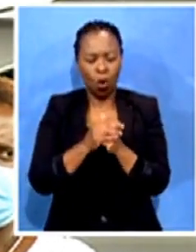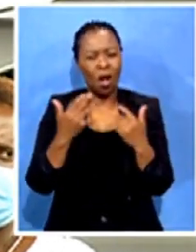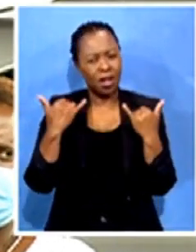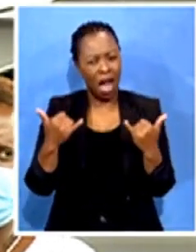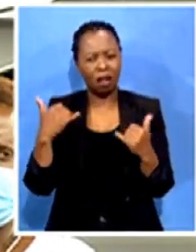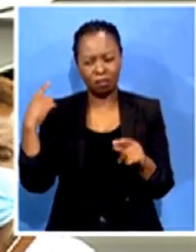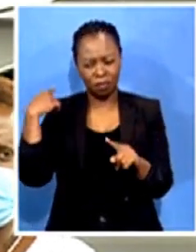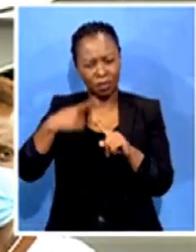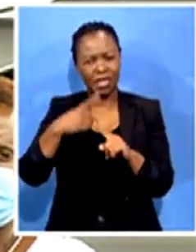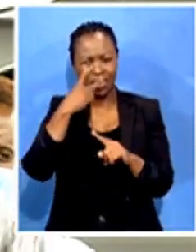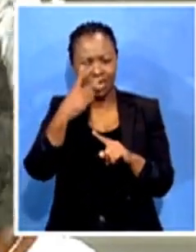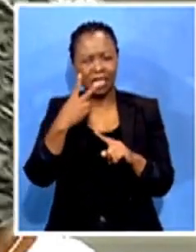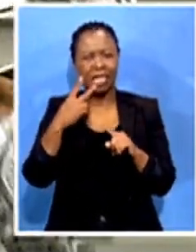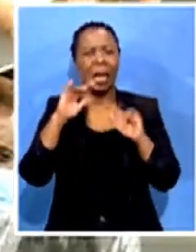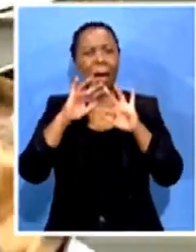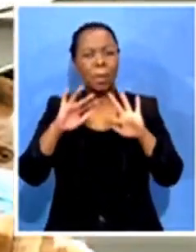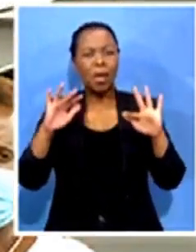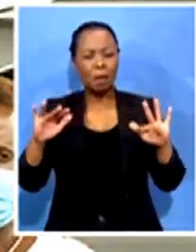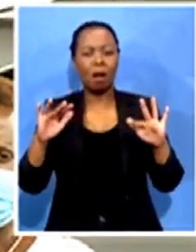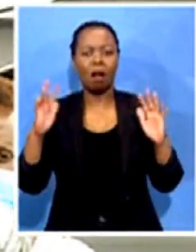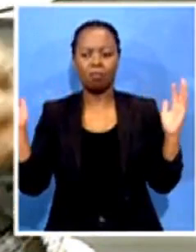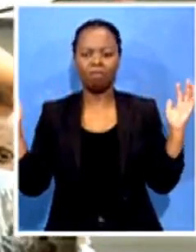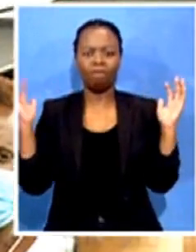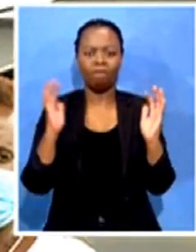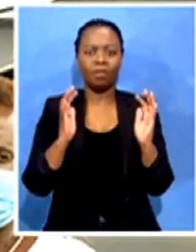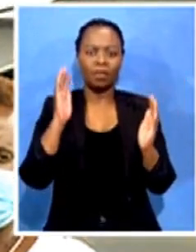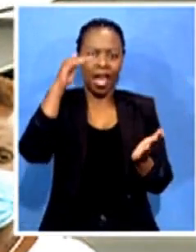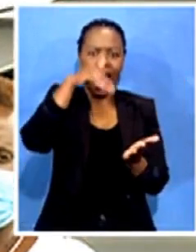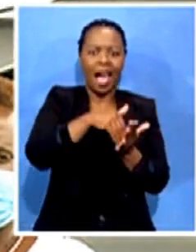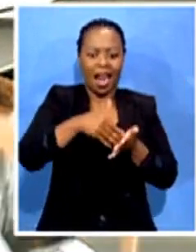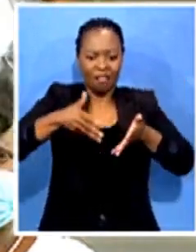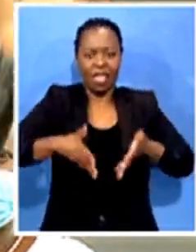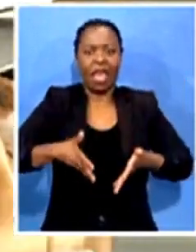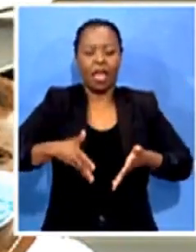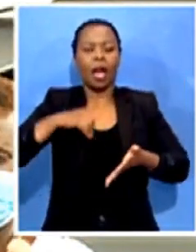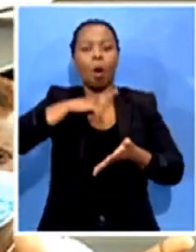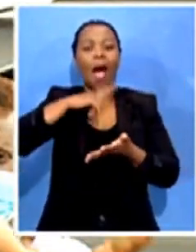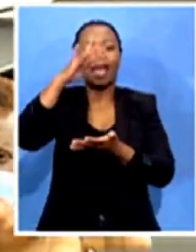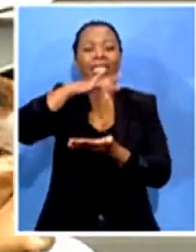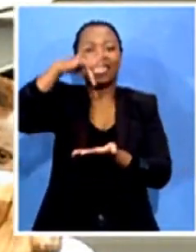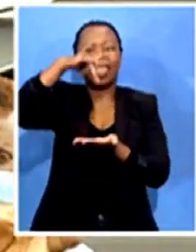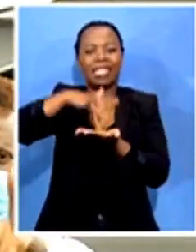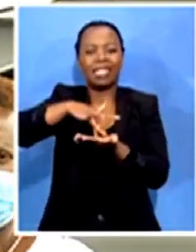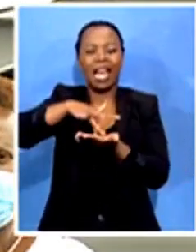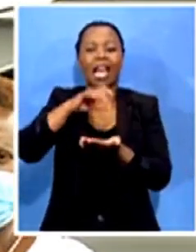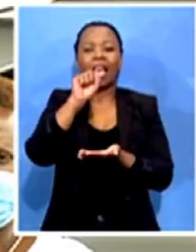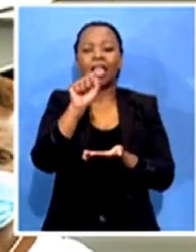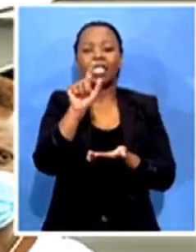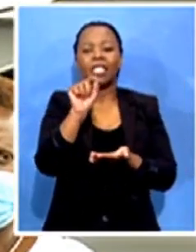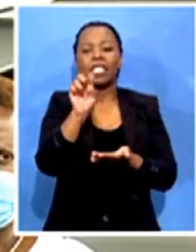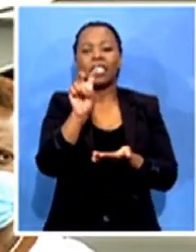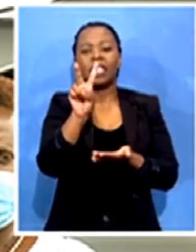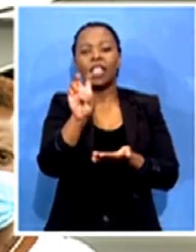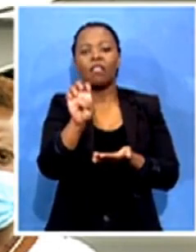here. This is at the center, you know, Steve Biko is at the center. People, some of the